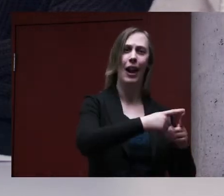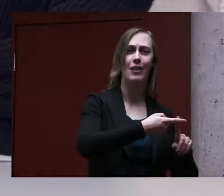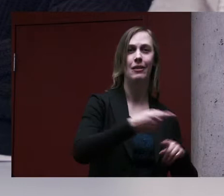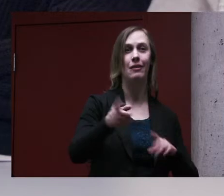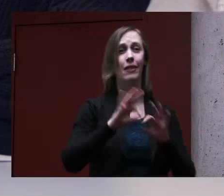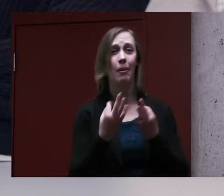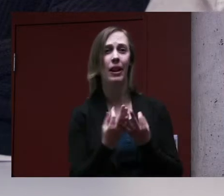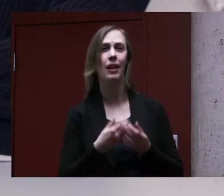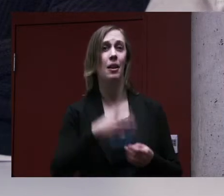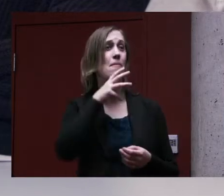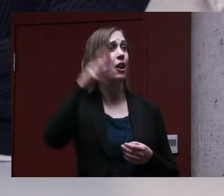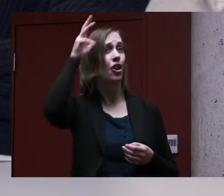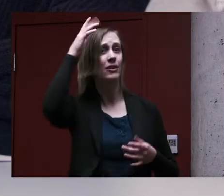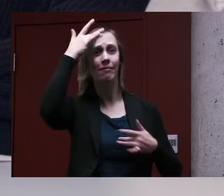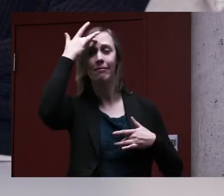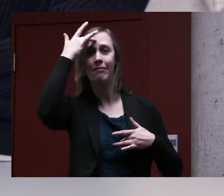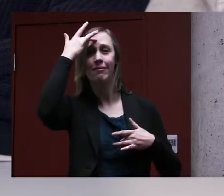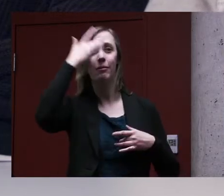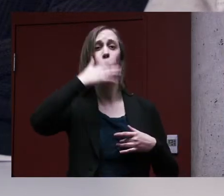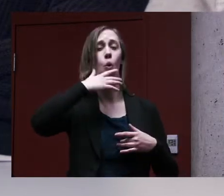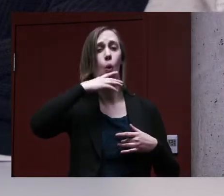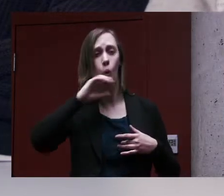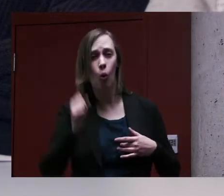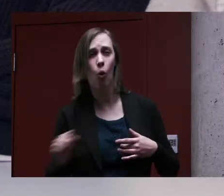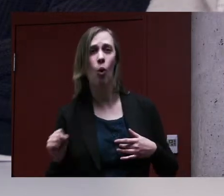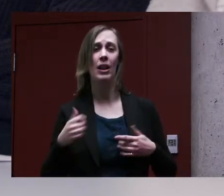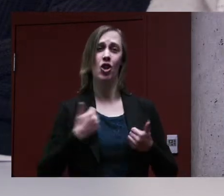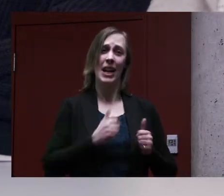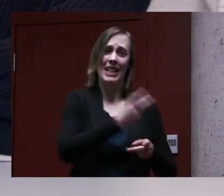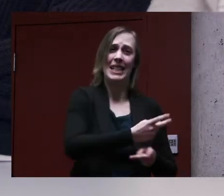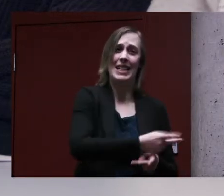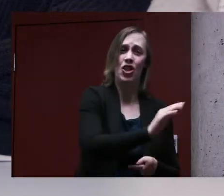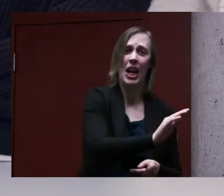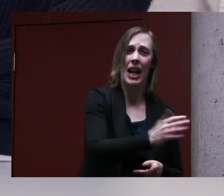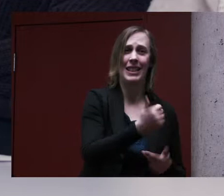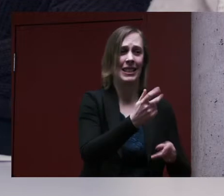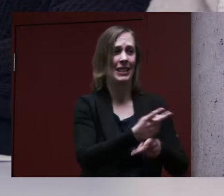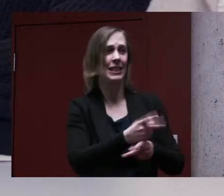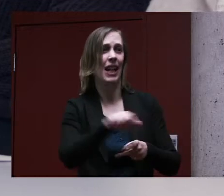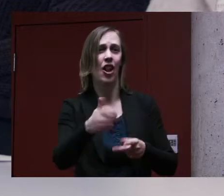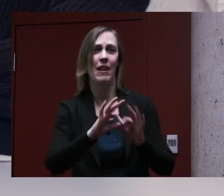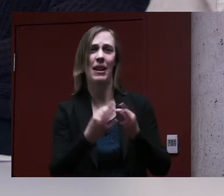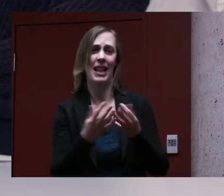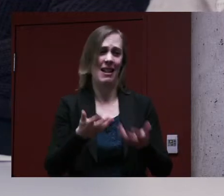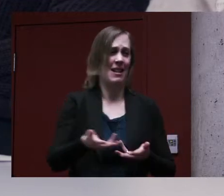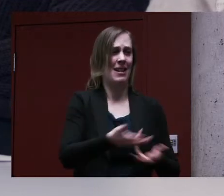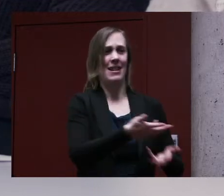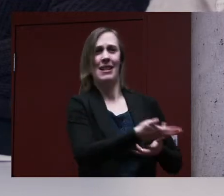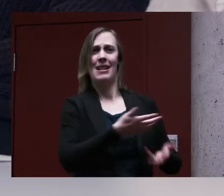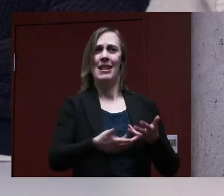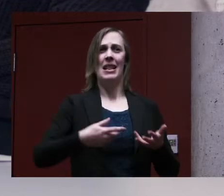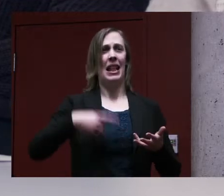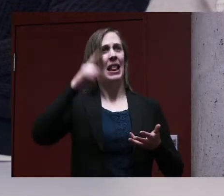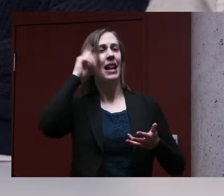hear about parents are ill or elderly, they're really struggling to keep it together, and there really is no light at the end of the tunnel. They'd like to